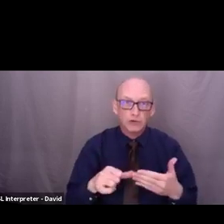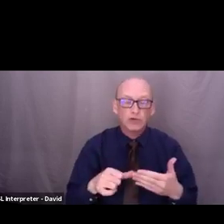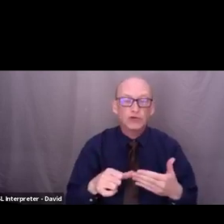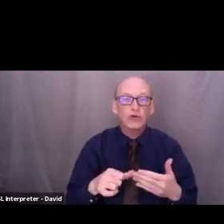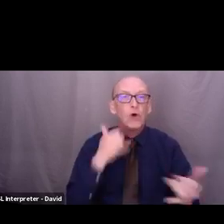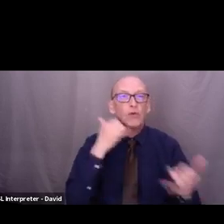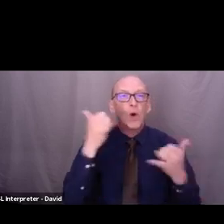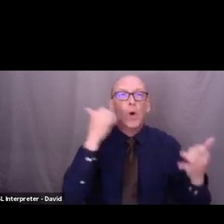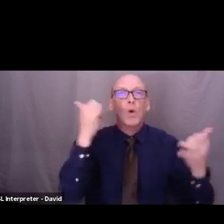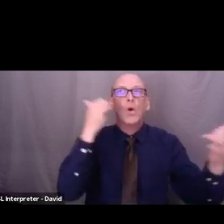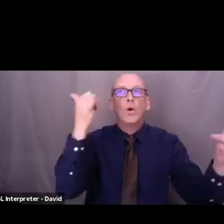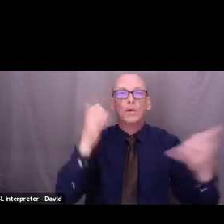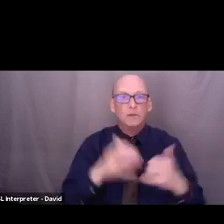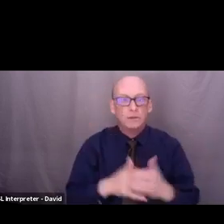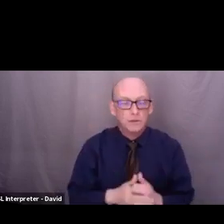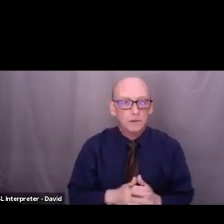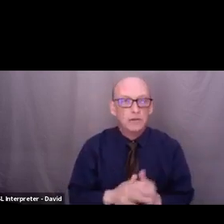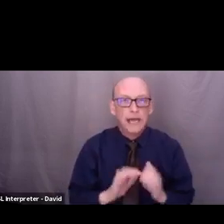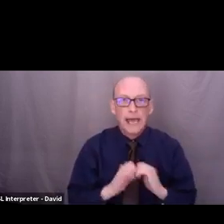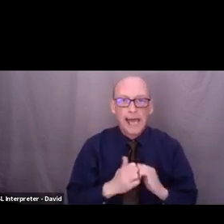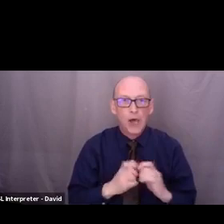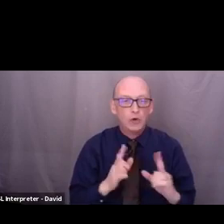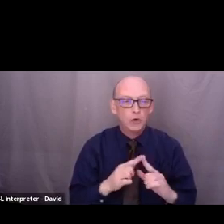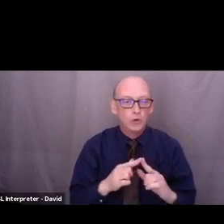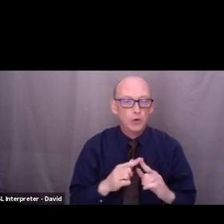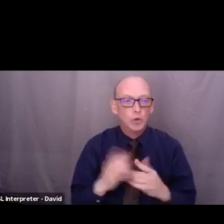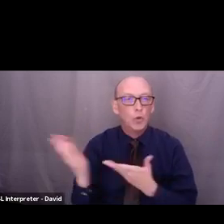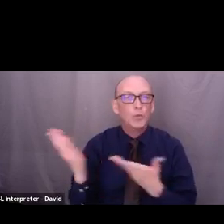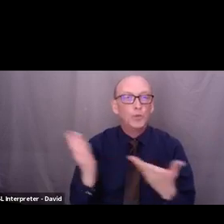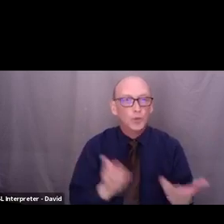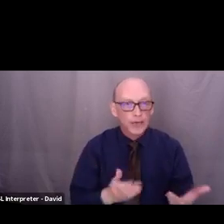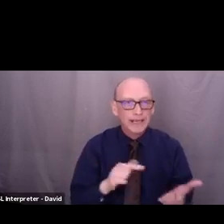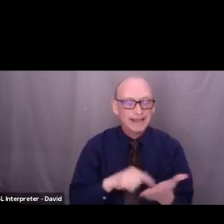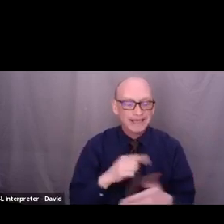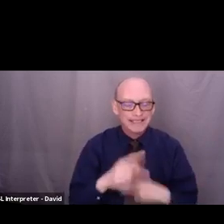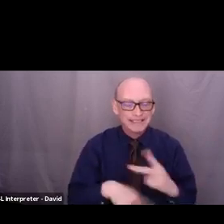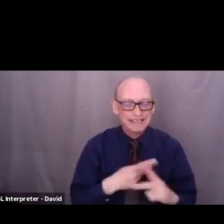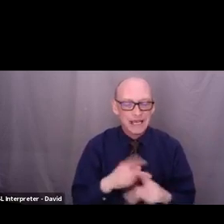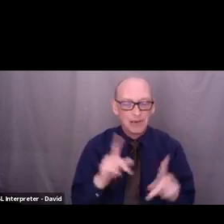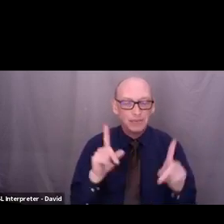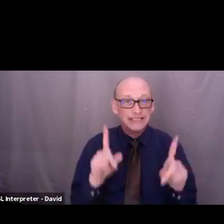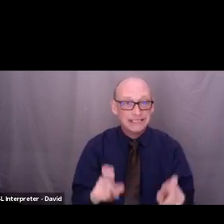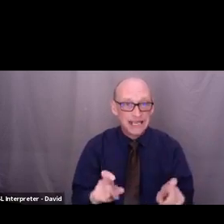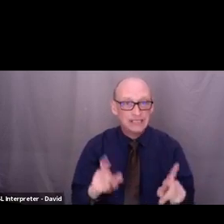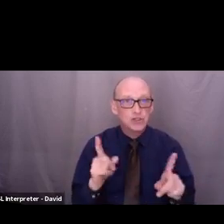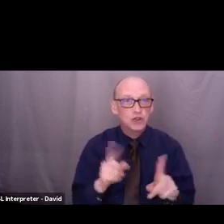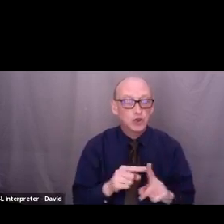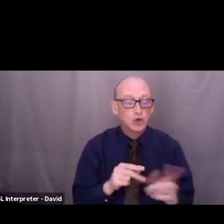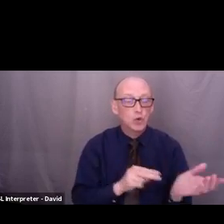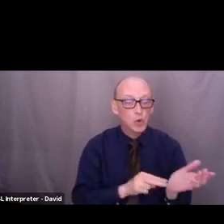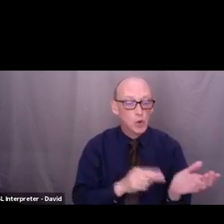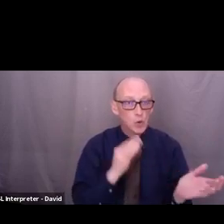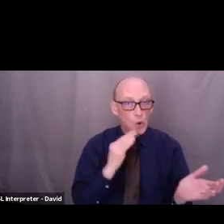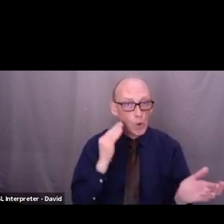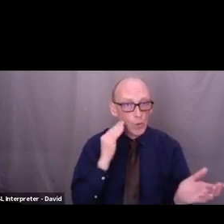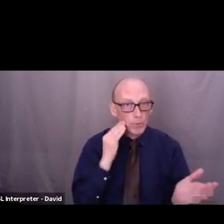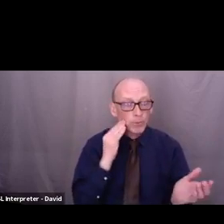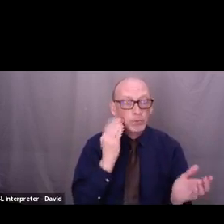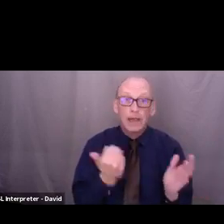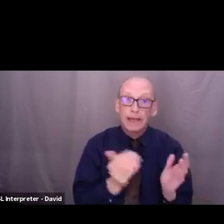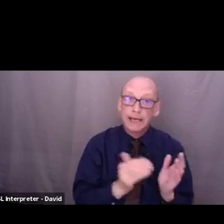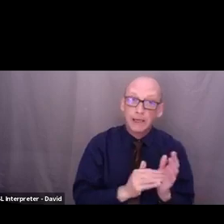calls have been made, how to actually bring in this type of testing to those nursing homes. And